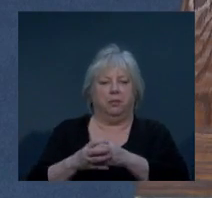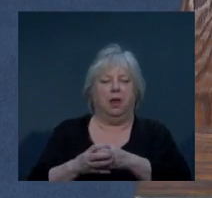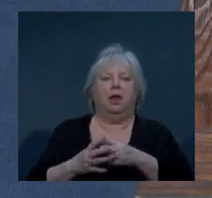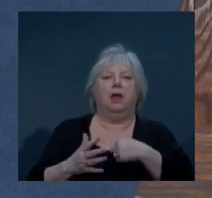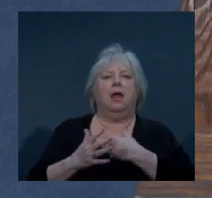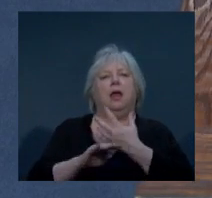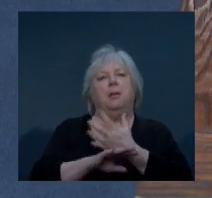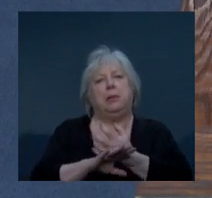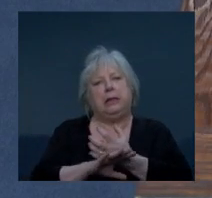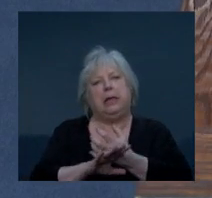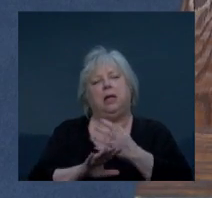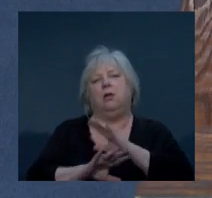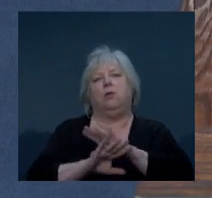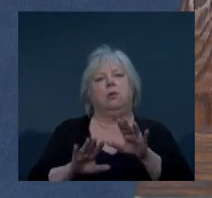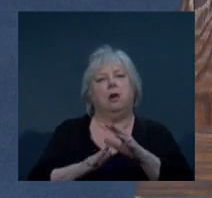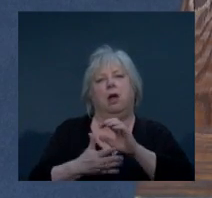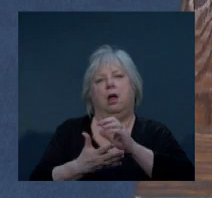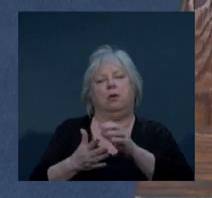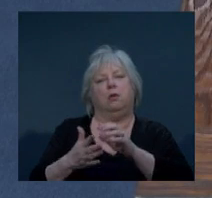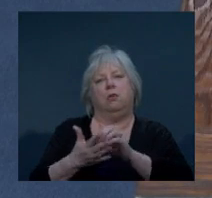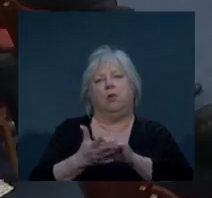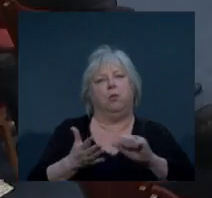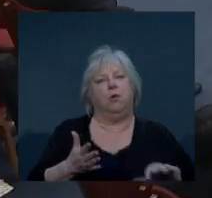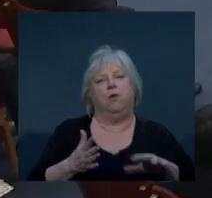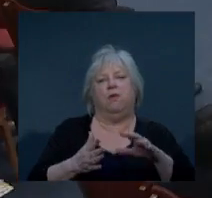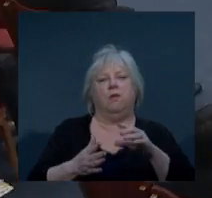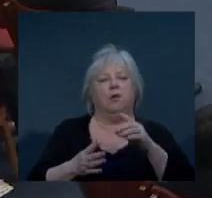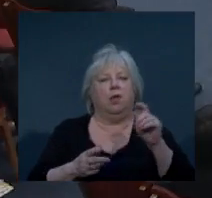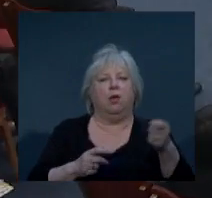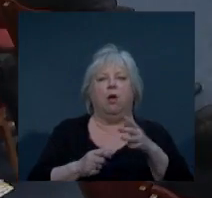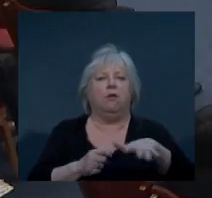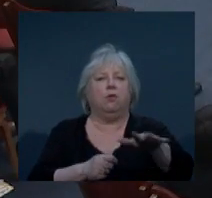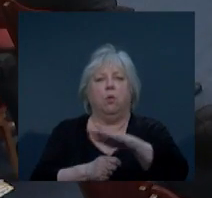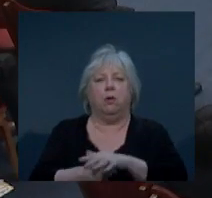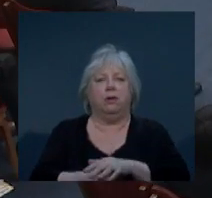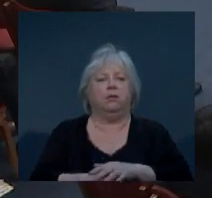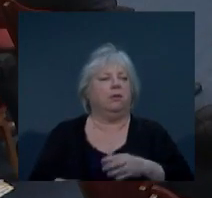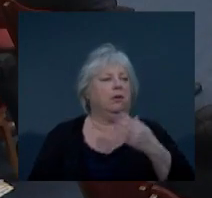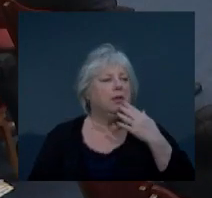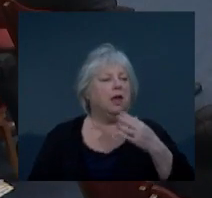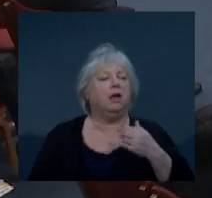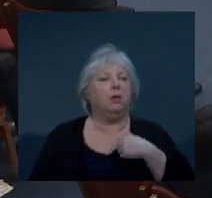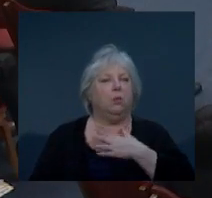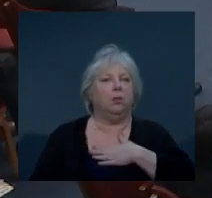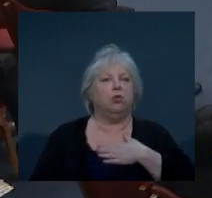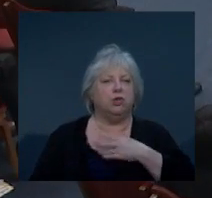do not take these courts away. Thank you. Thank you, Ms. Bowling.